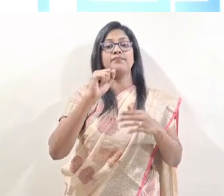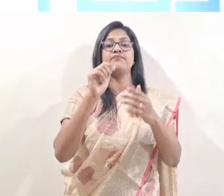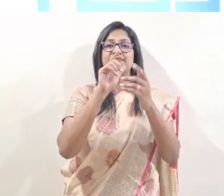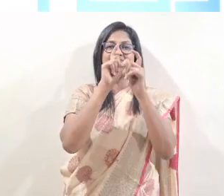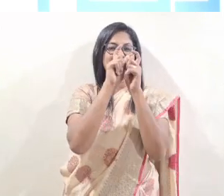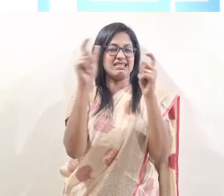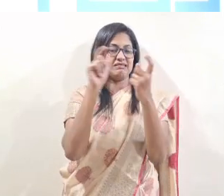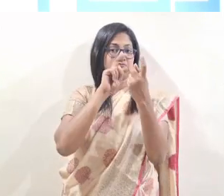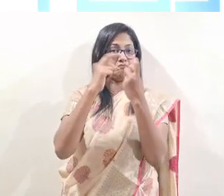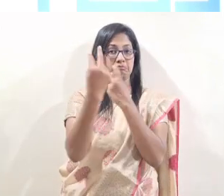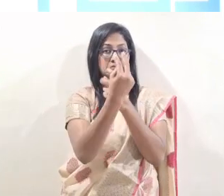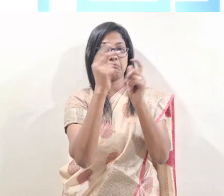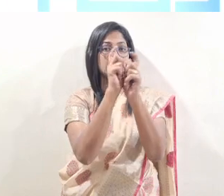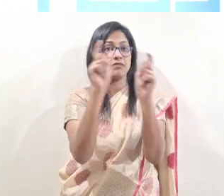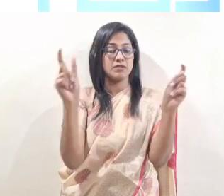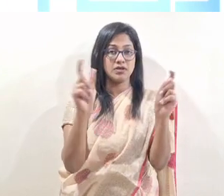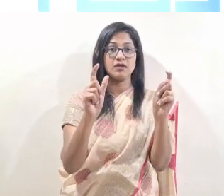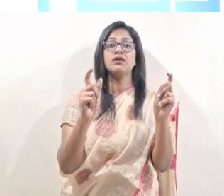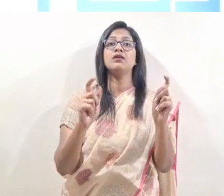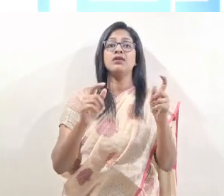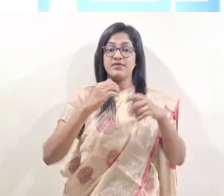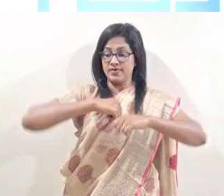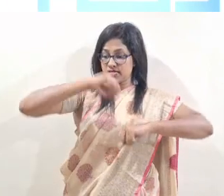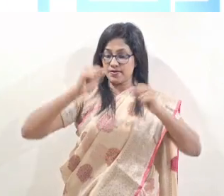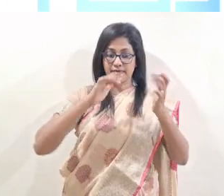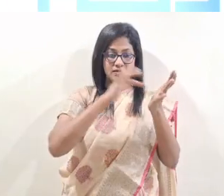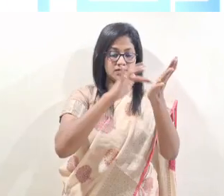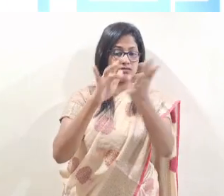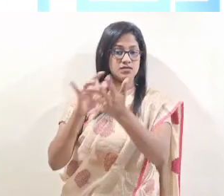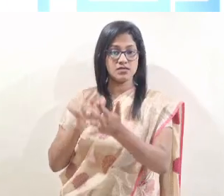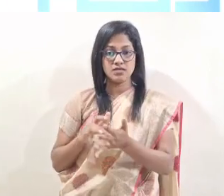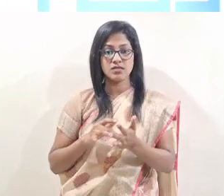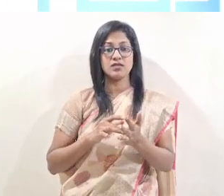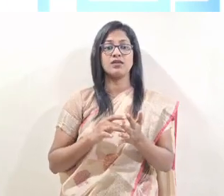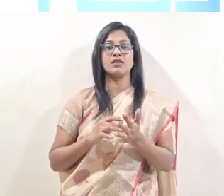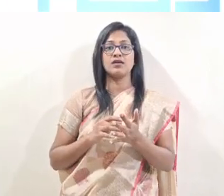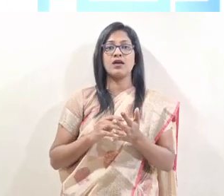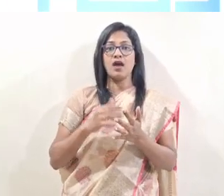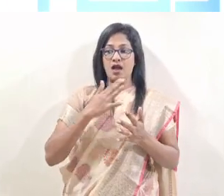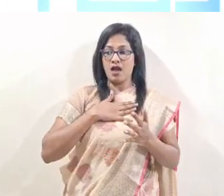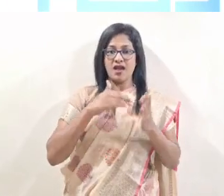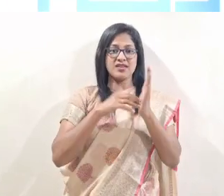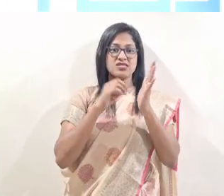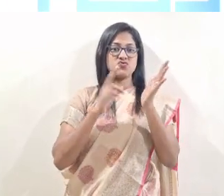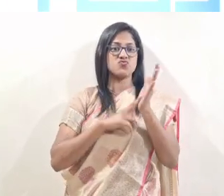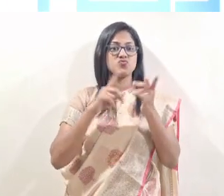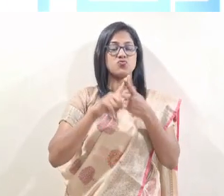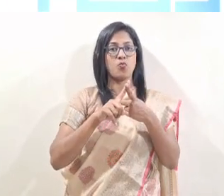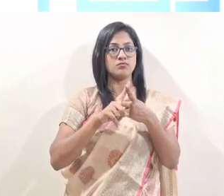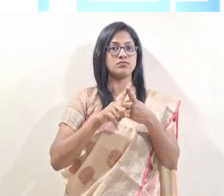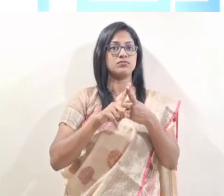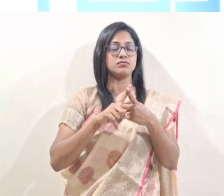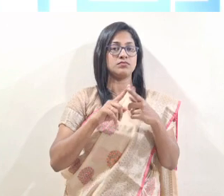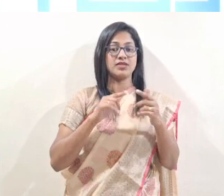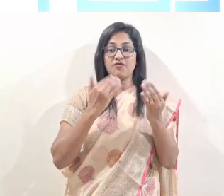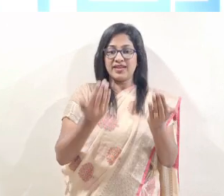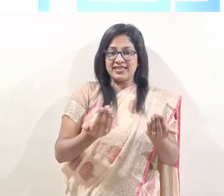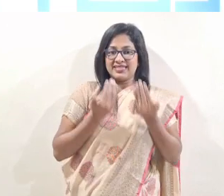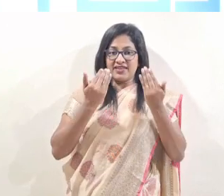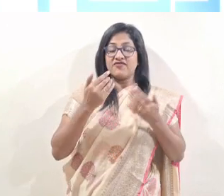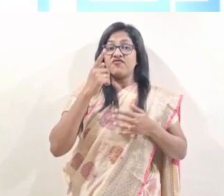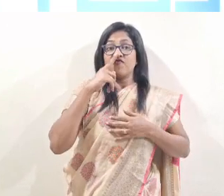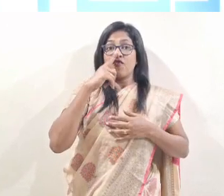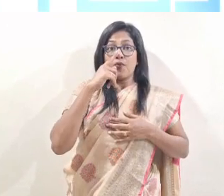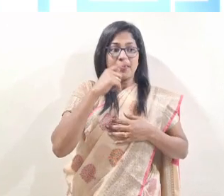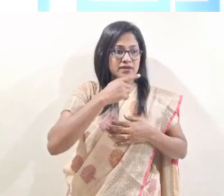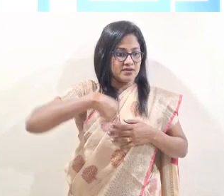more transparent, to have the spaces which have like eyes on you. That's a concept. It makes it safer.